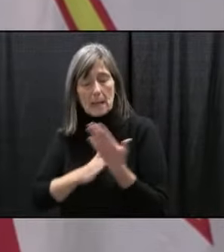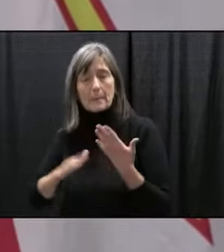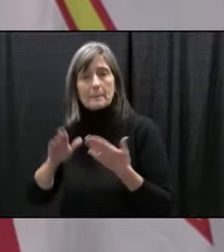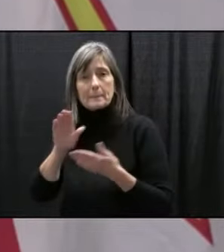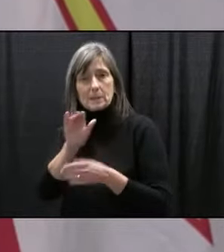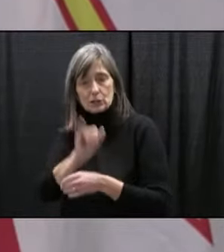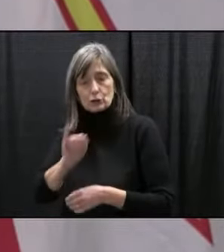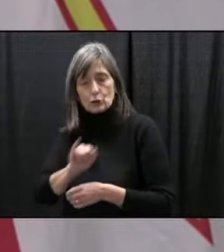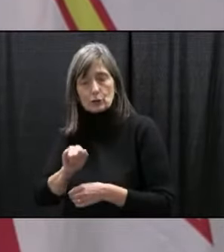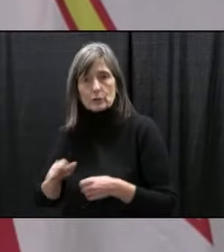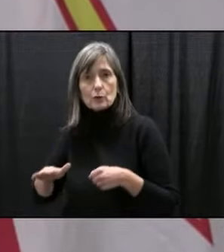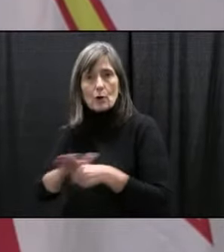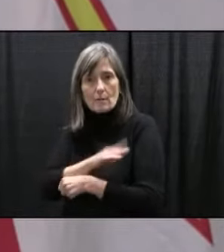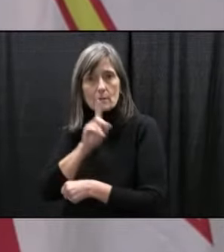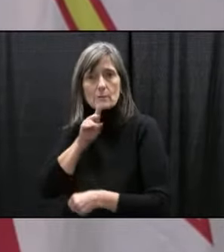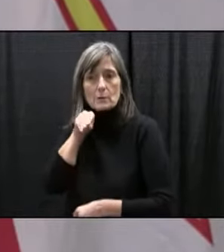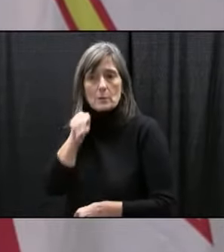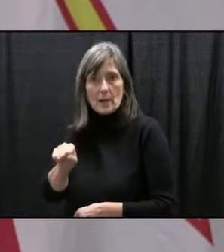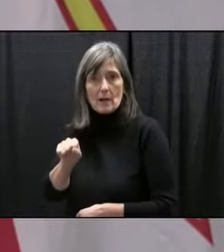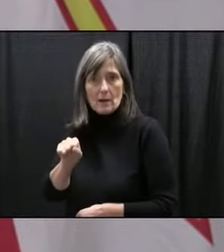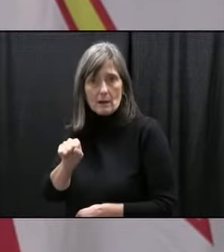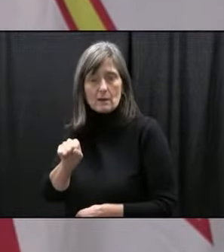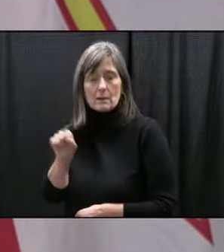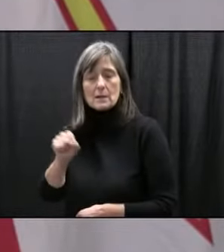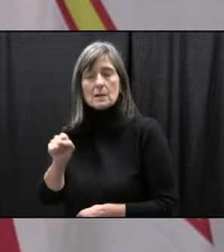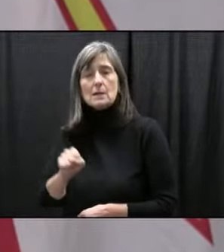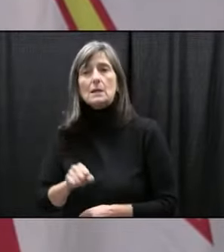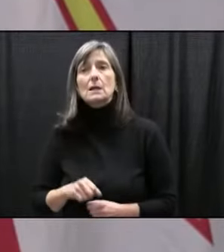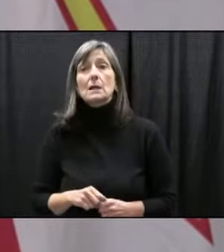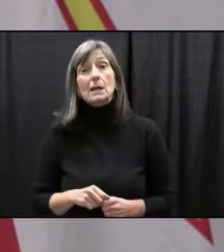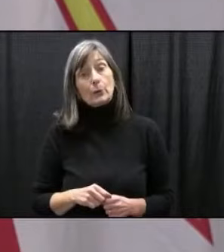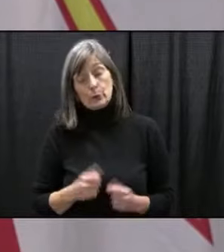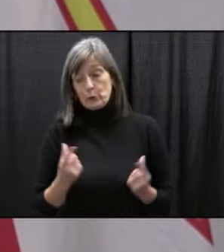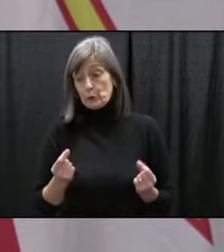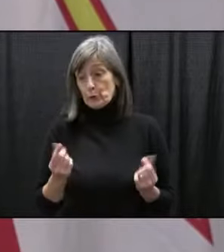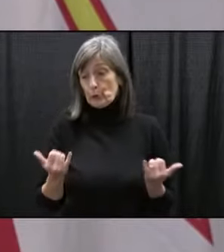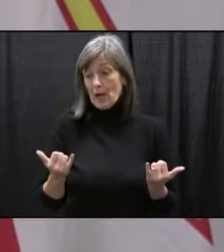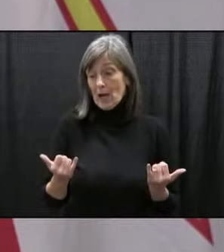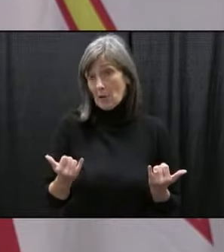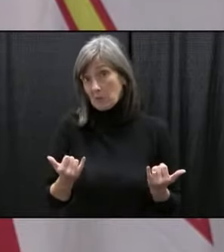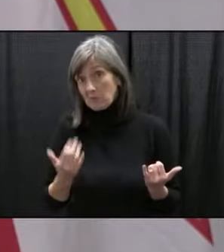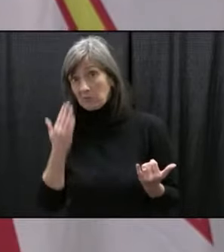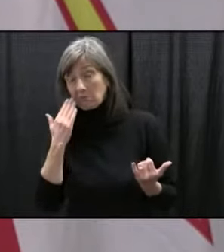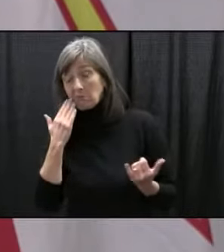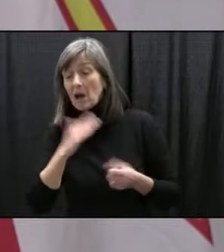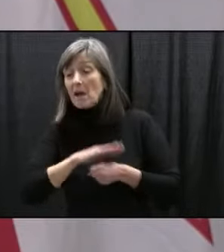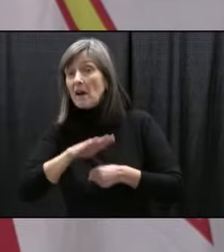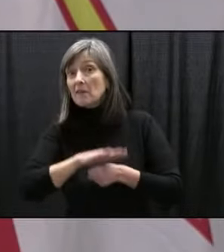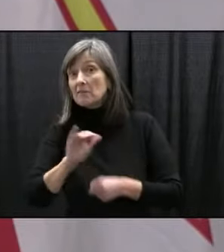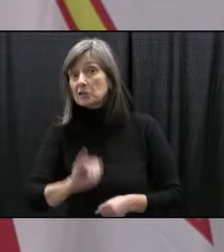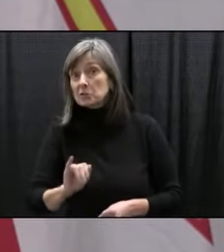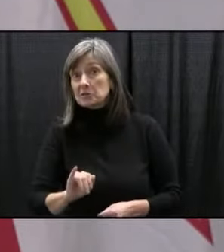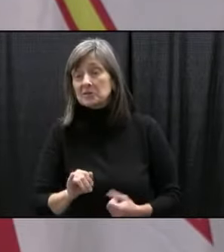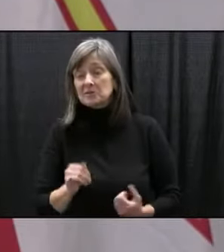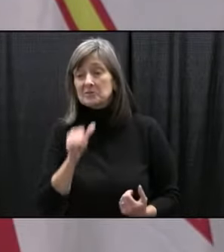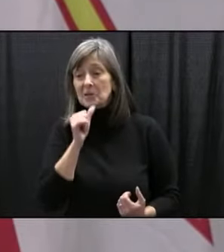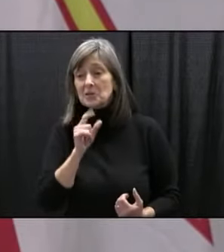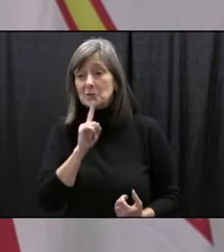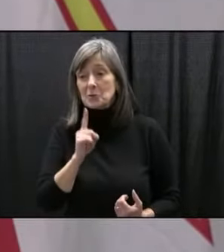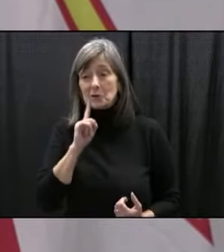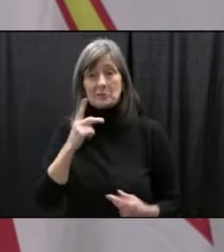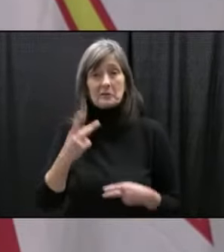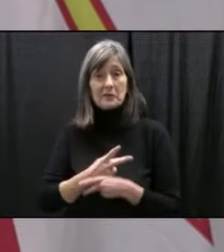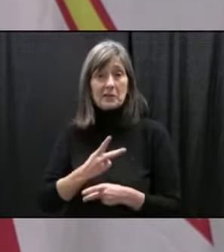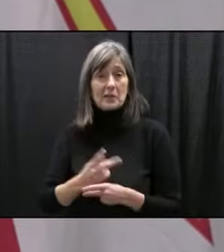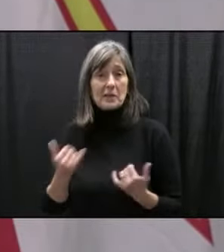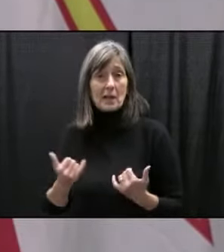of activity. We'll obviously learn through this exercise whether that's enough, but you know, the answer to your question